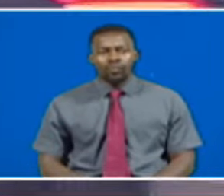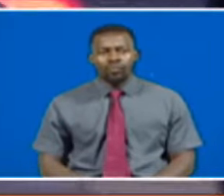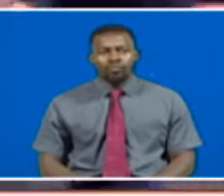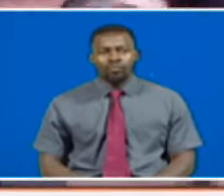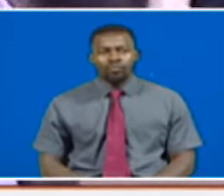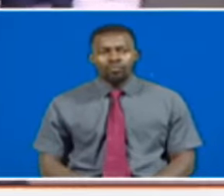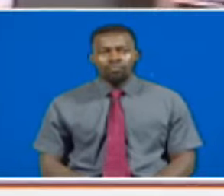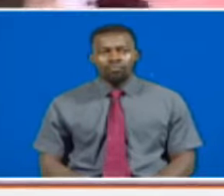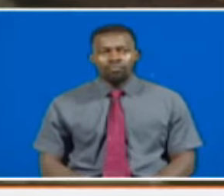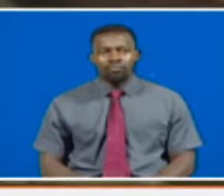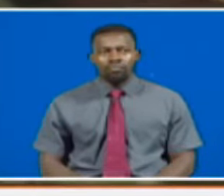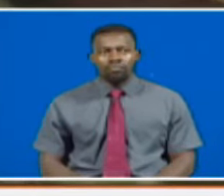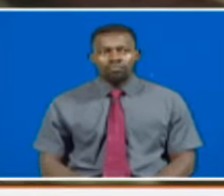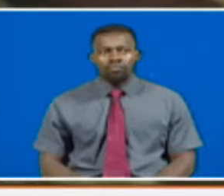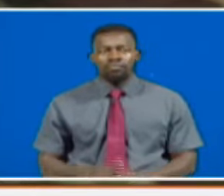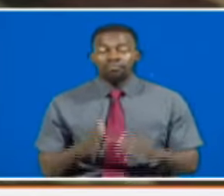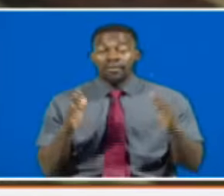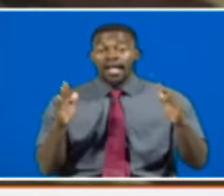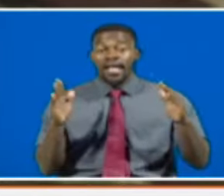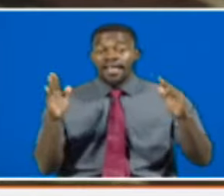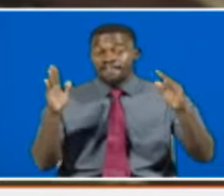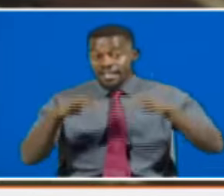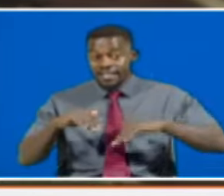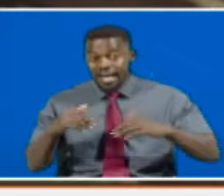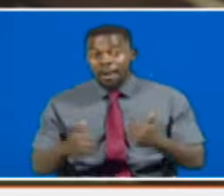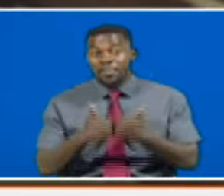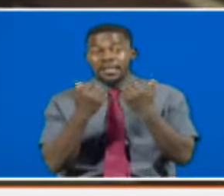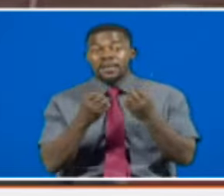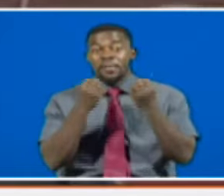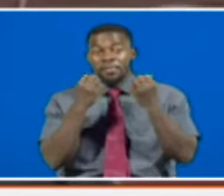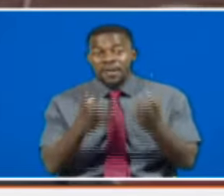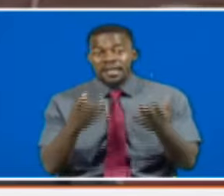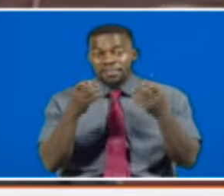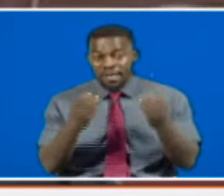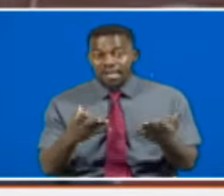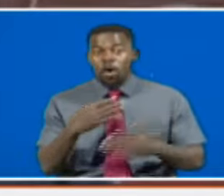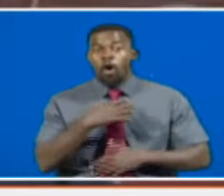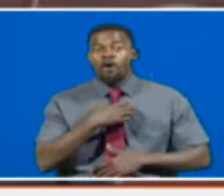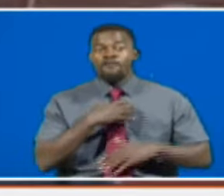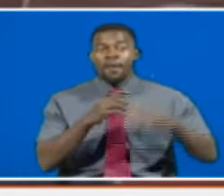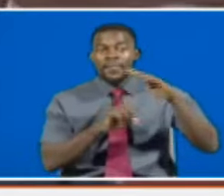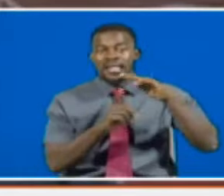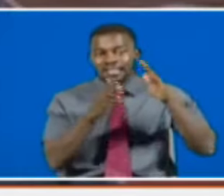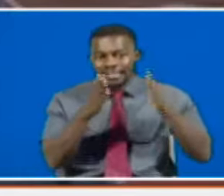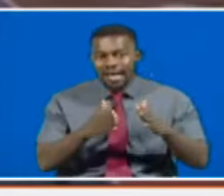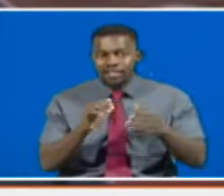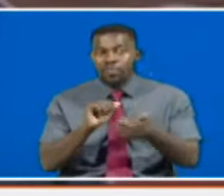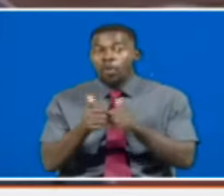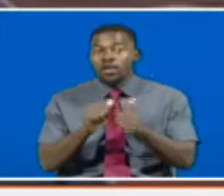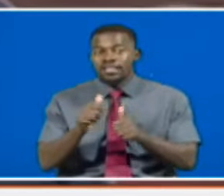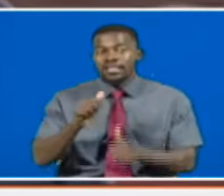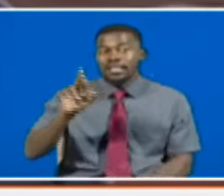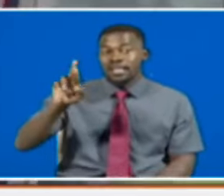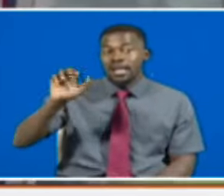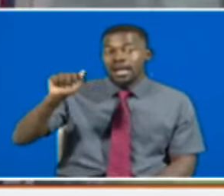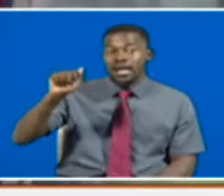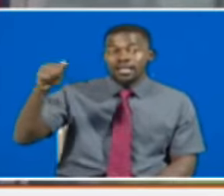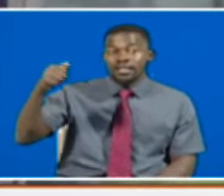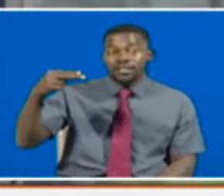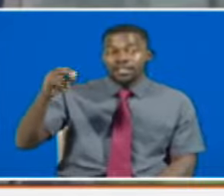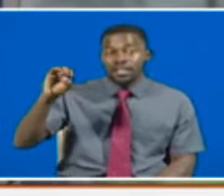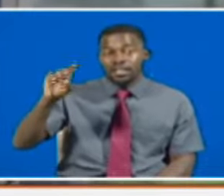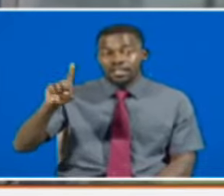In a strange twist of events that reads like a script from a crime thriller, former cabinet minister Rashid Echesa found himself behind